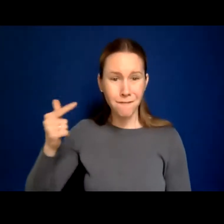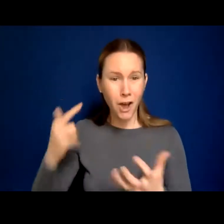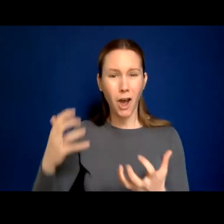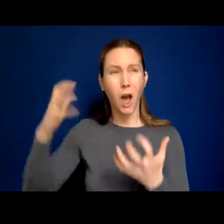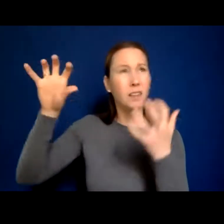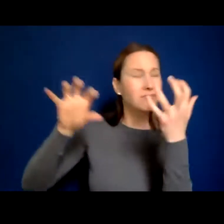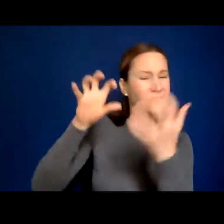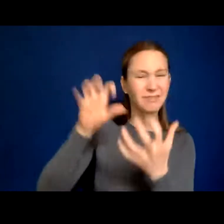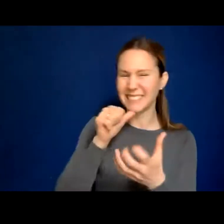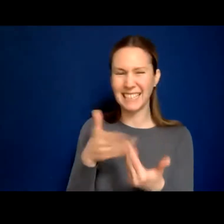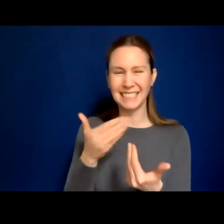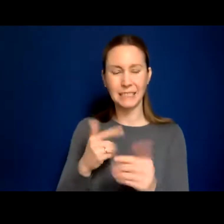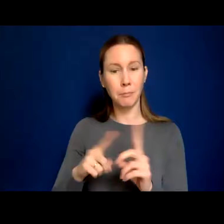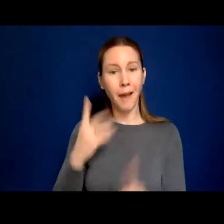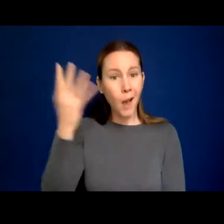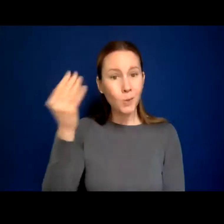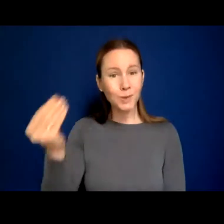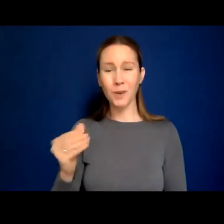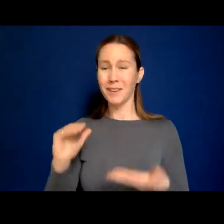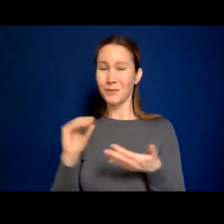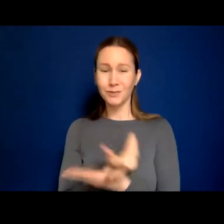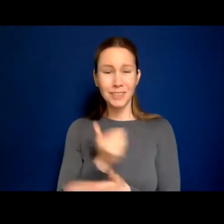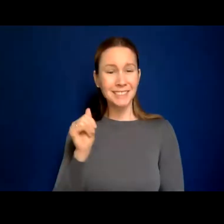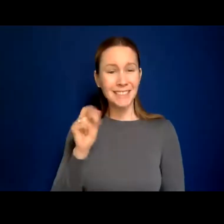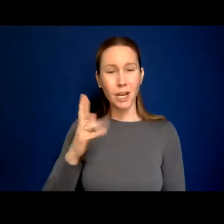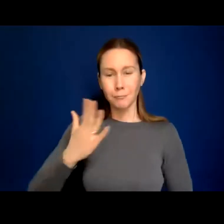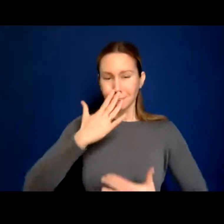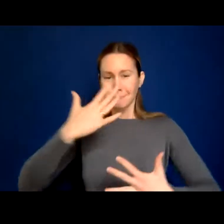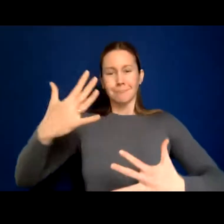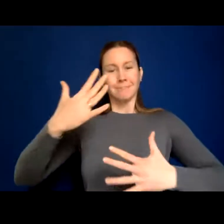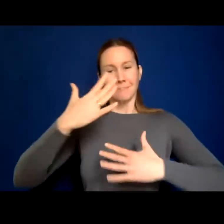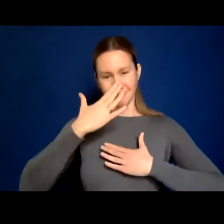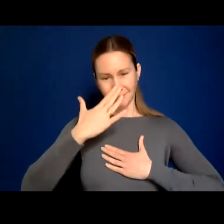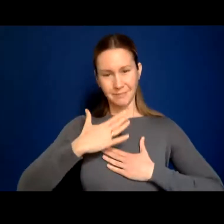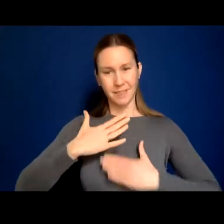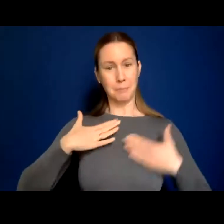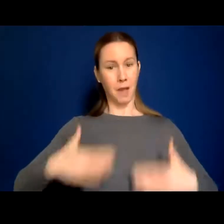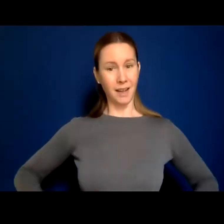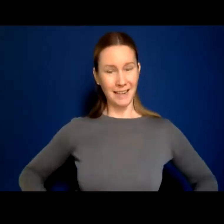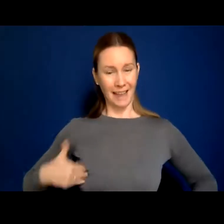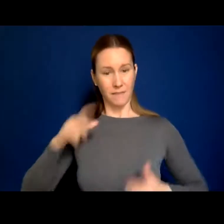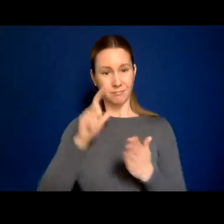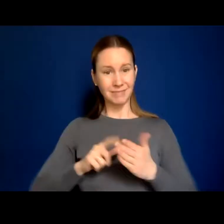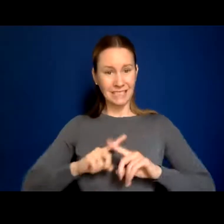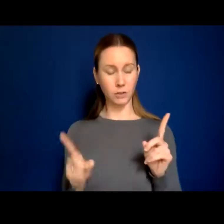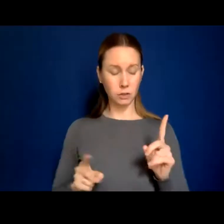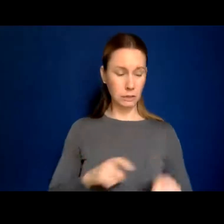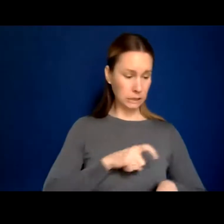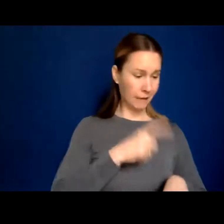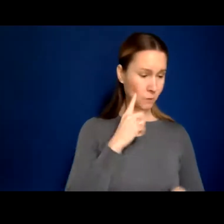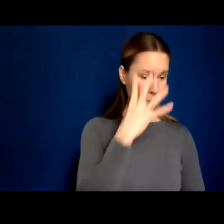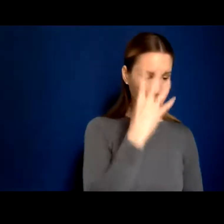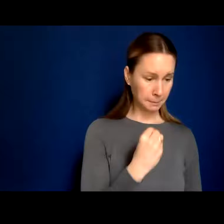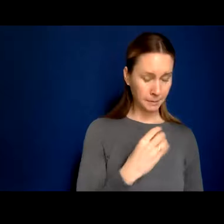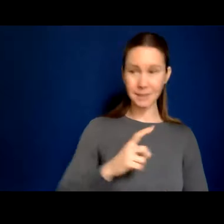being outdoors, having fresh air, letting your body initiate a difference between sleeping time and